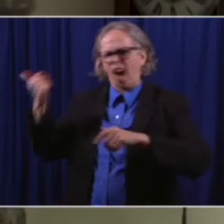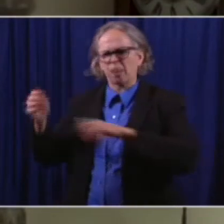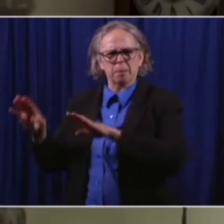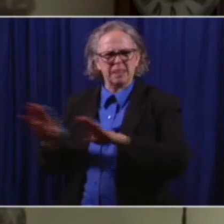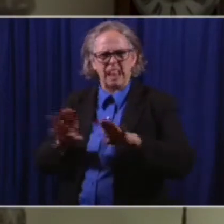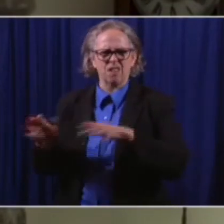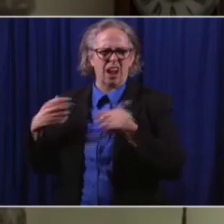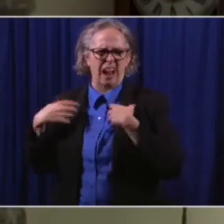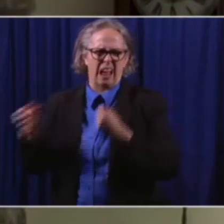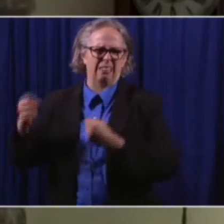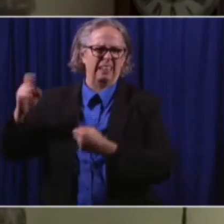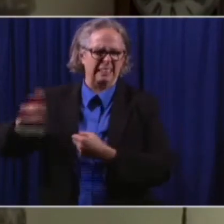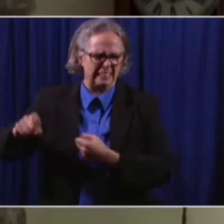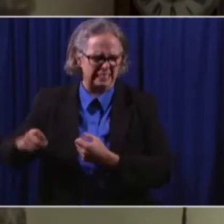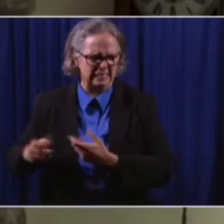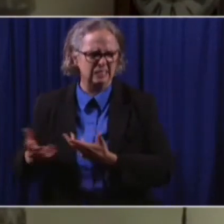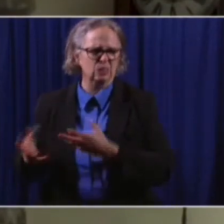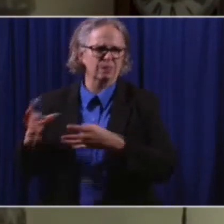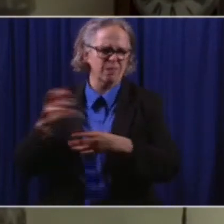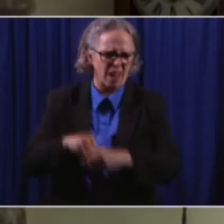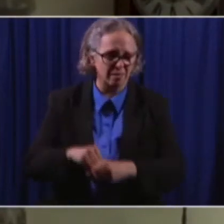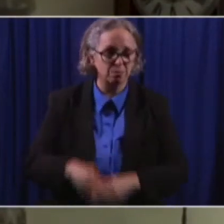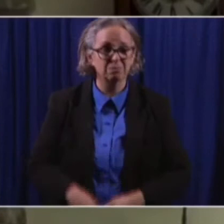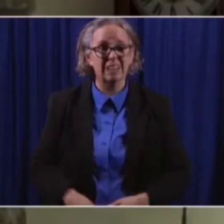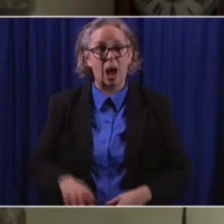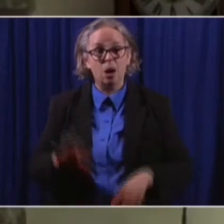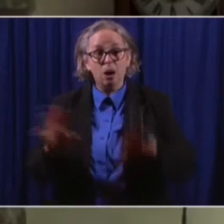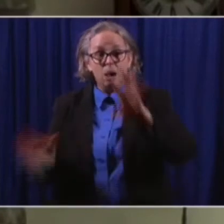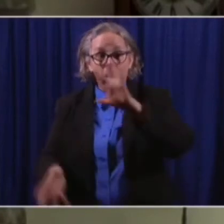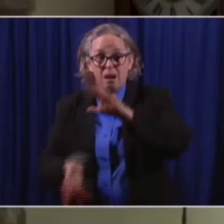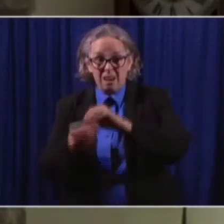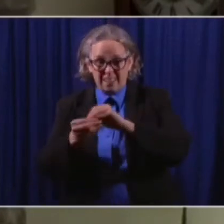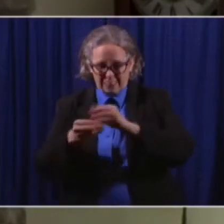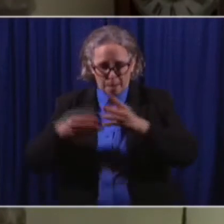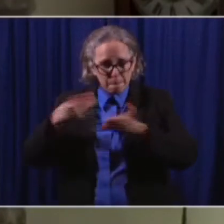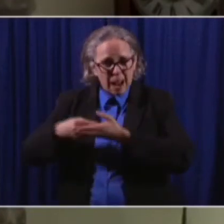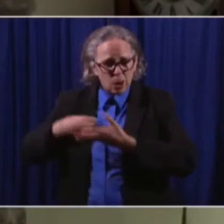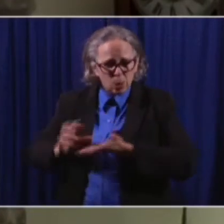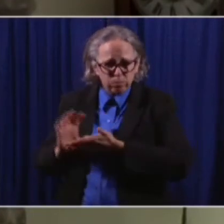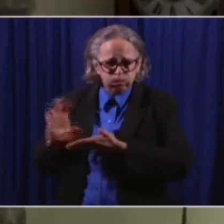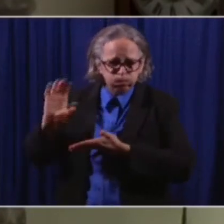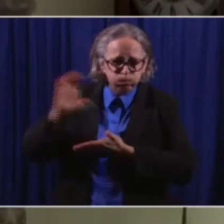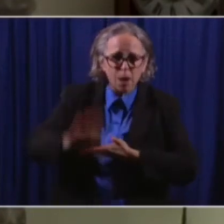of all Medicaid spending on Ohio's foster care youth is for behavioral health